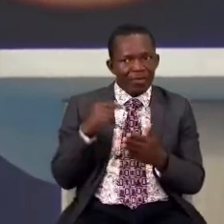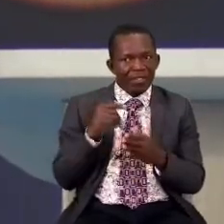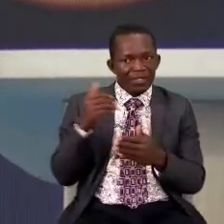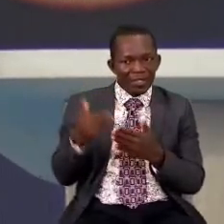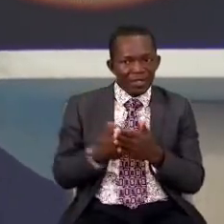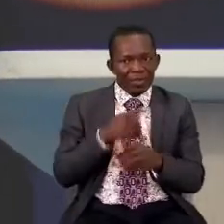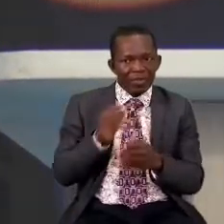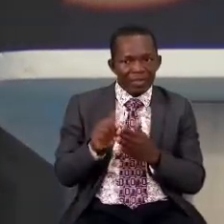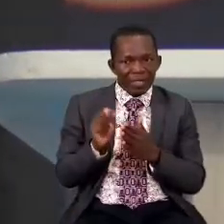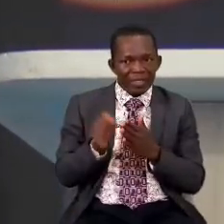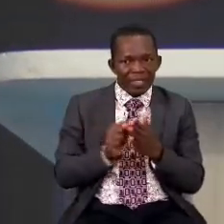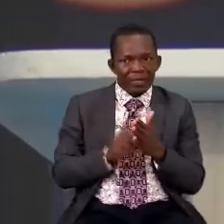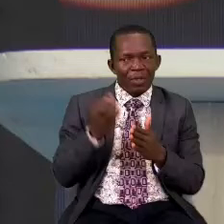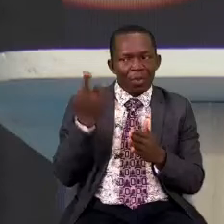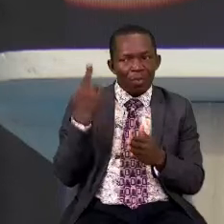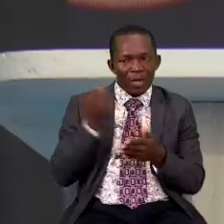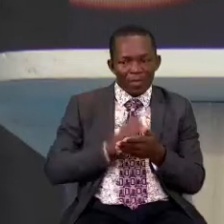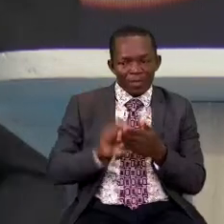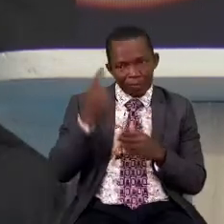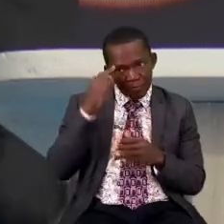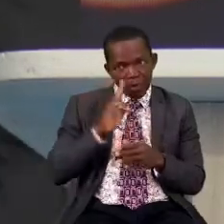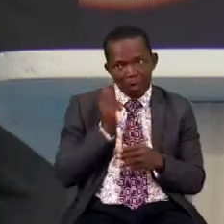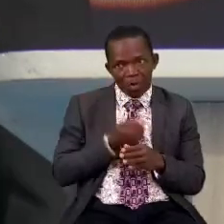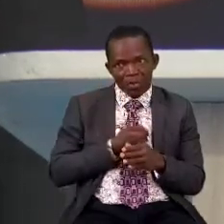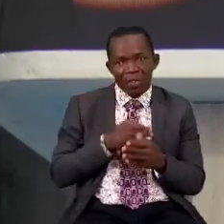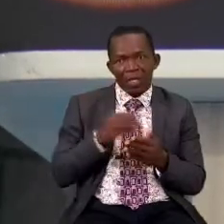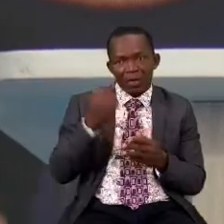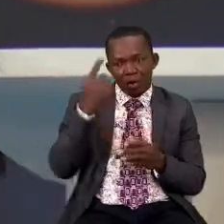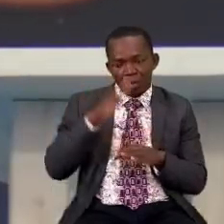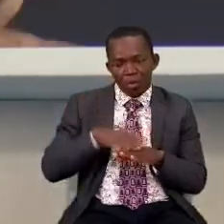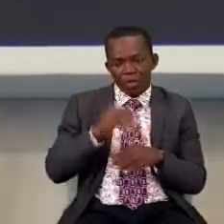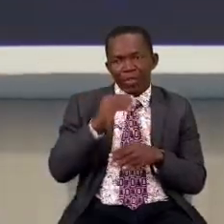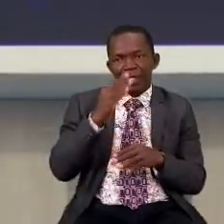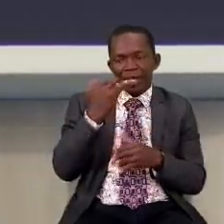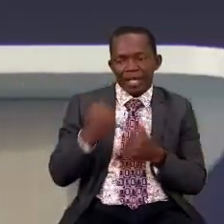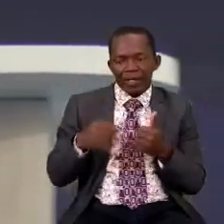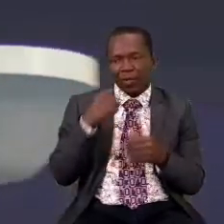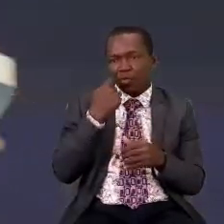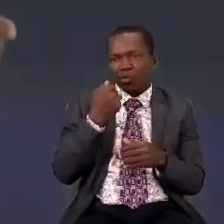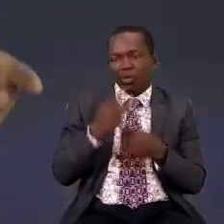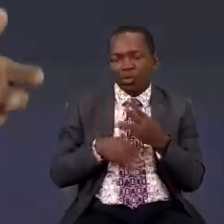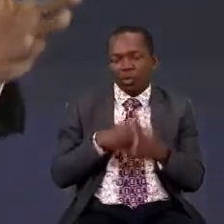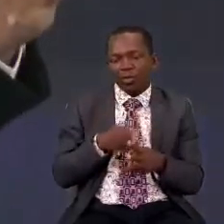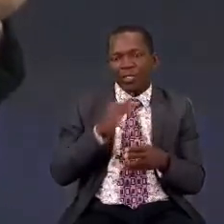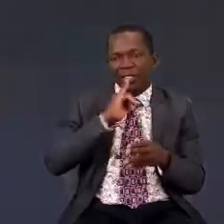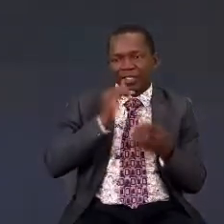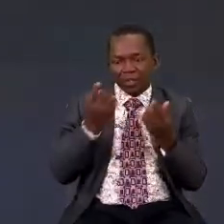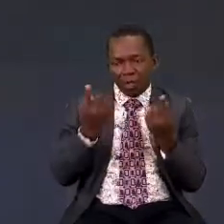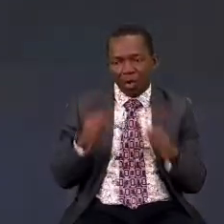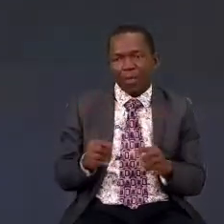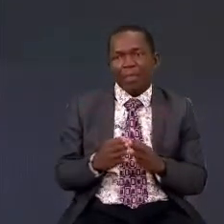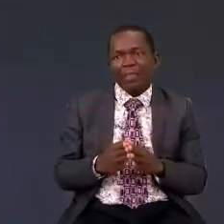grace of God, the same grace in them, the same strength in them, the same power in them, the